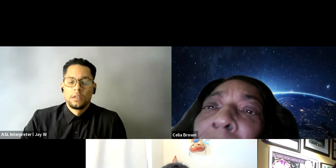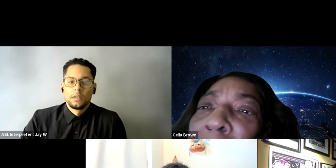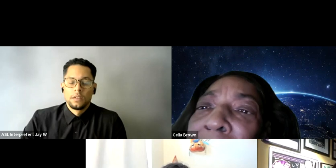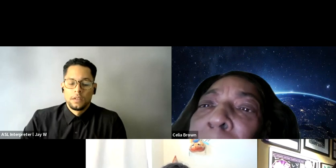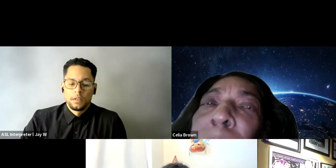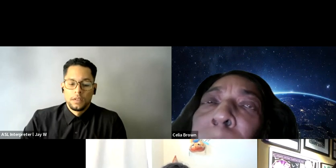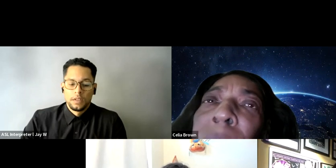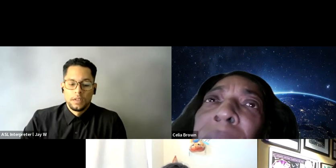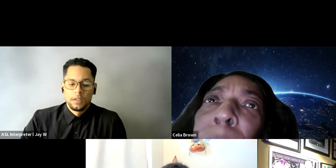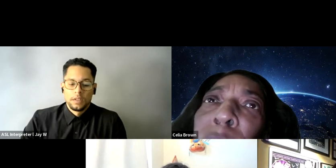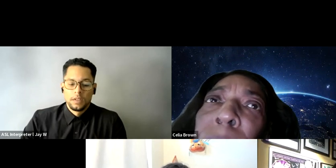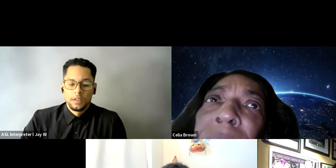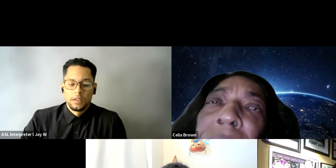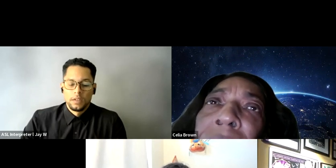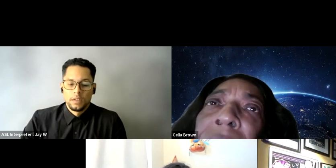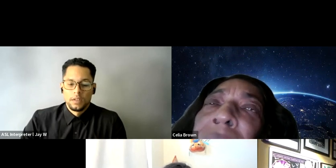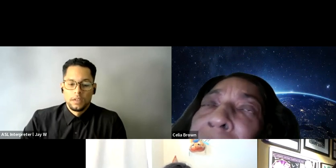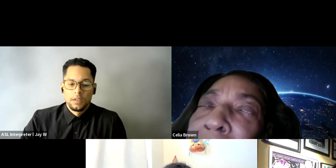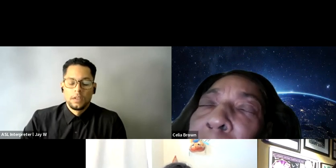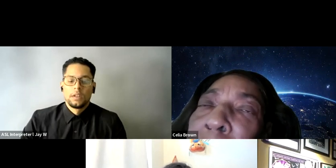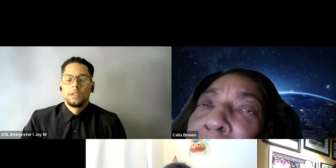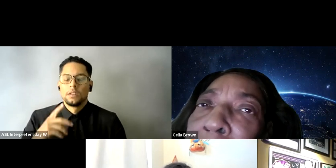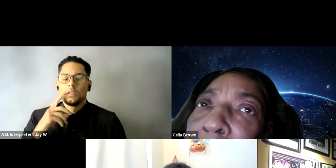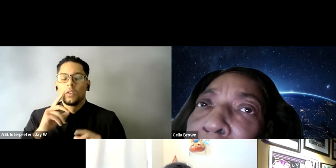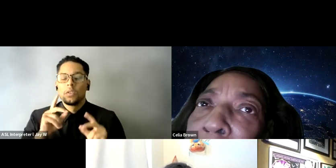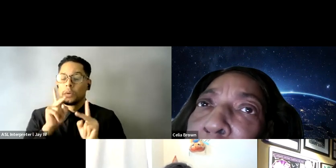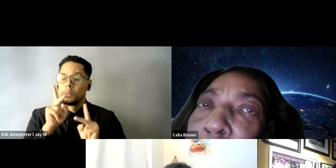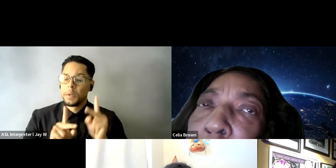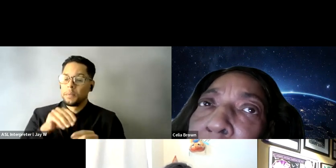is that we have people in our movement, and I want to